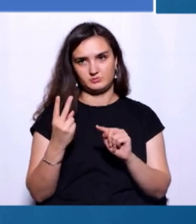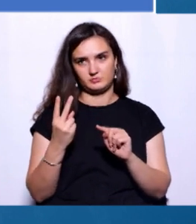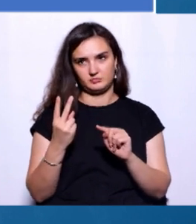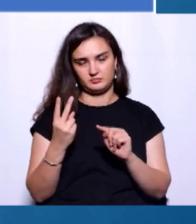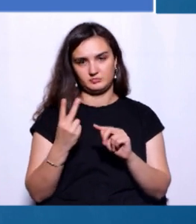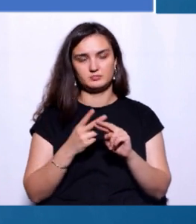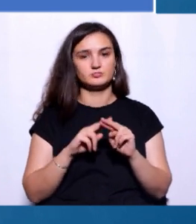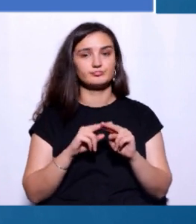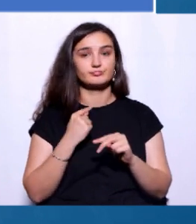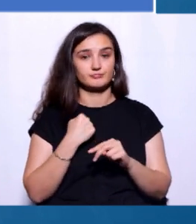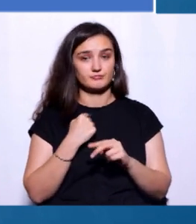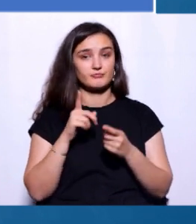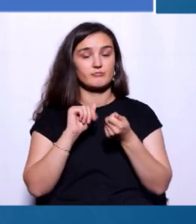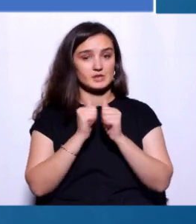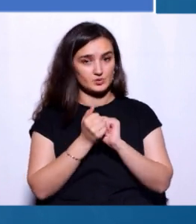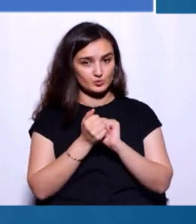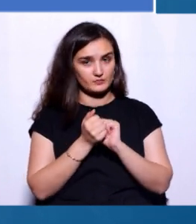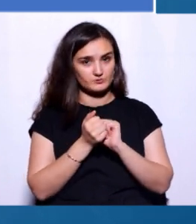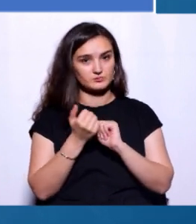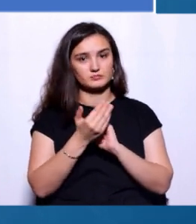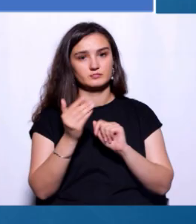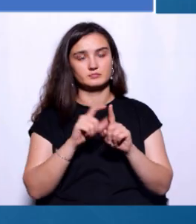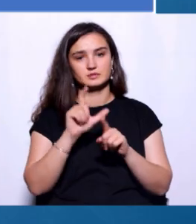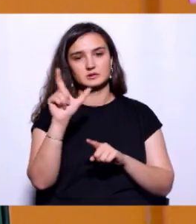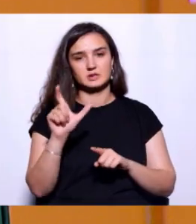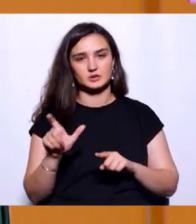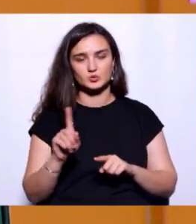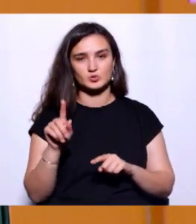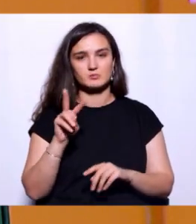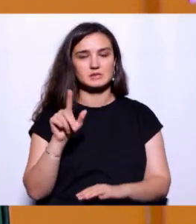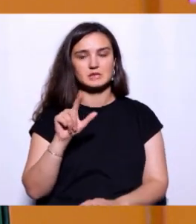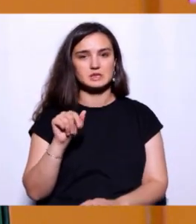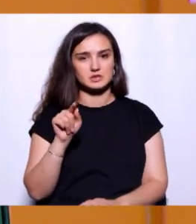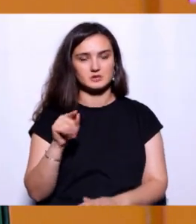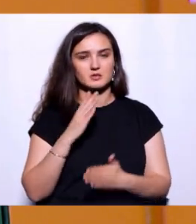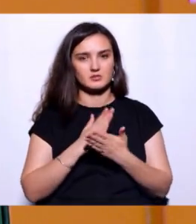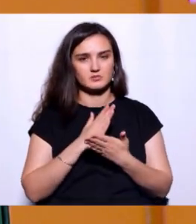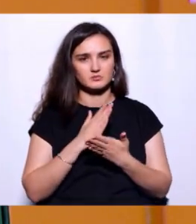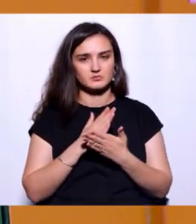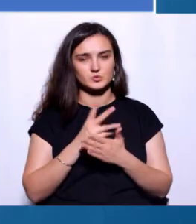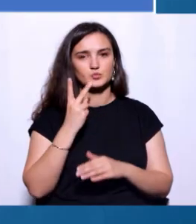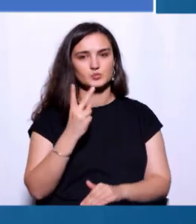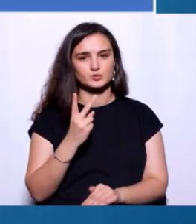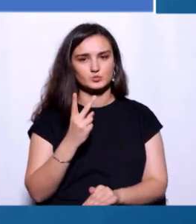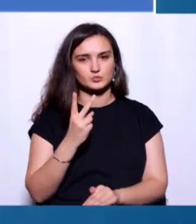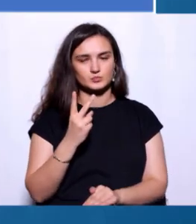blank. And I remember from the text that Lisa has